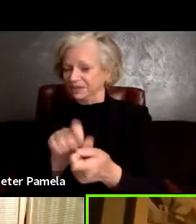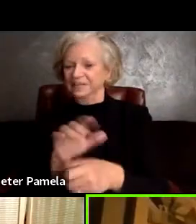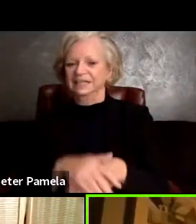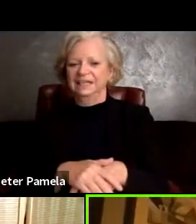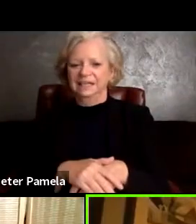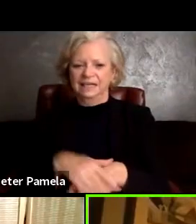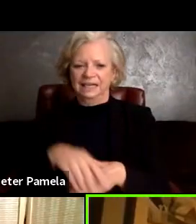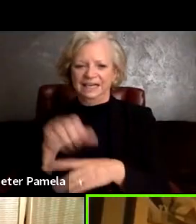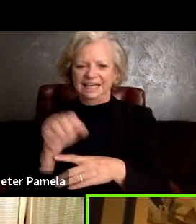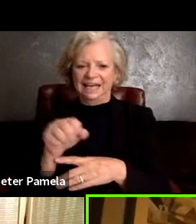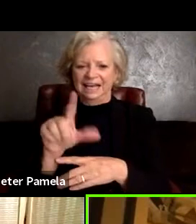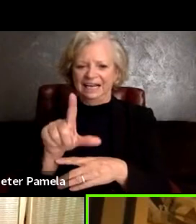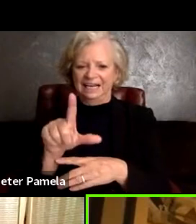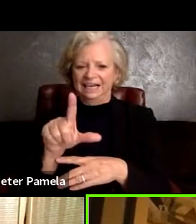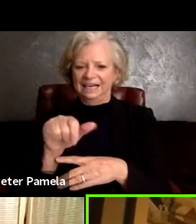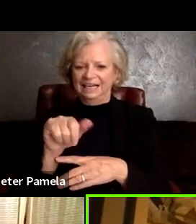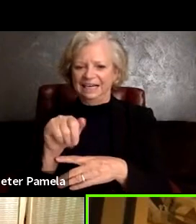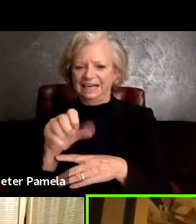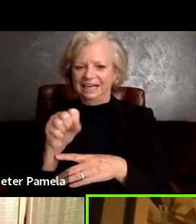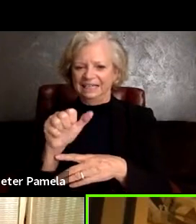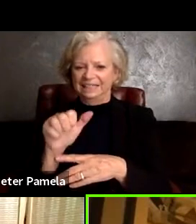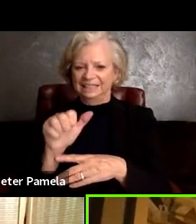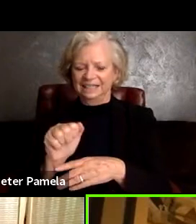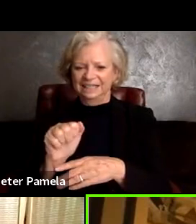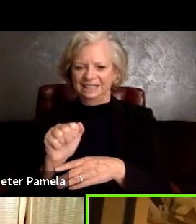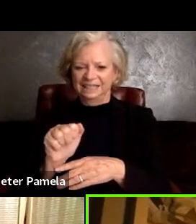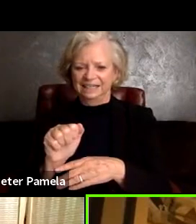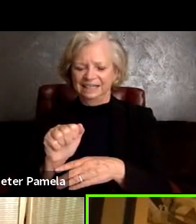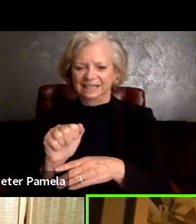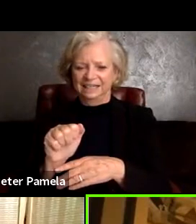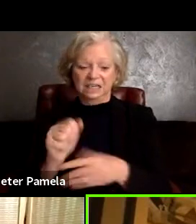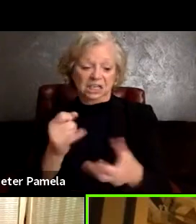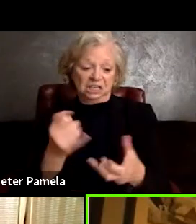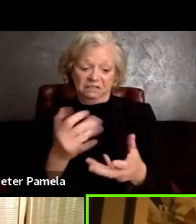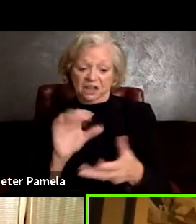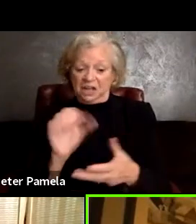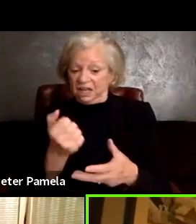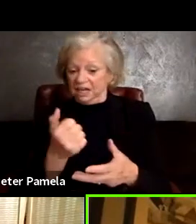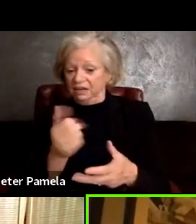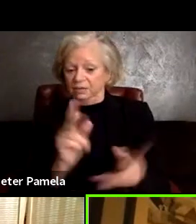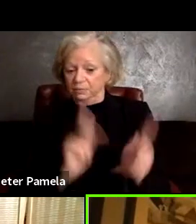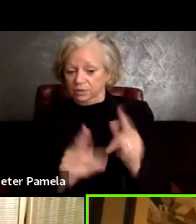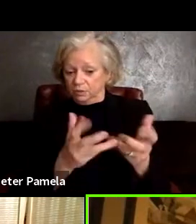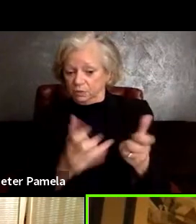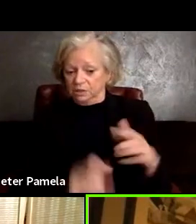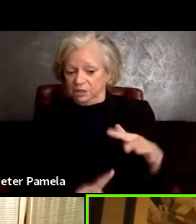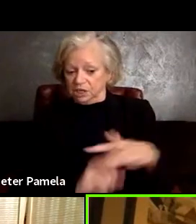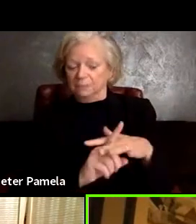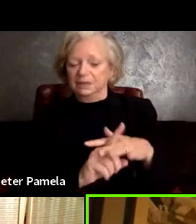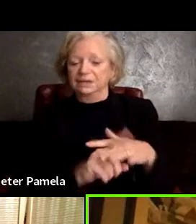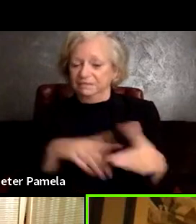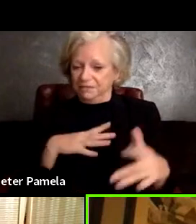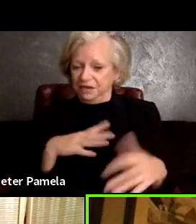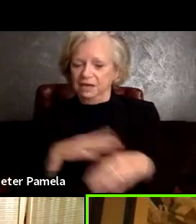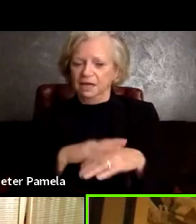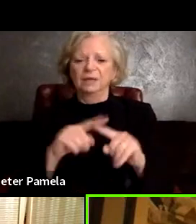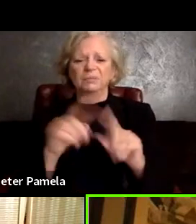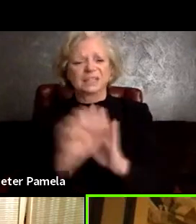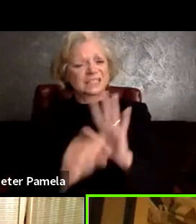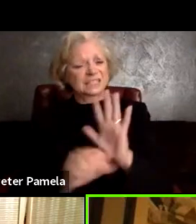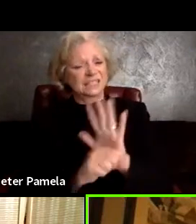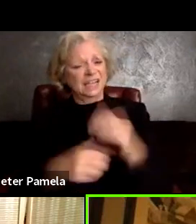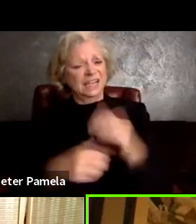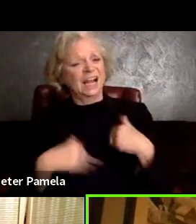Yeah, and feel free if there's anyone here from the vaccine operations team too to chime in. But the state actually set